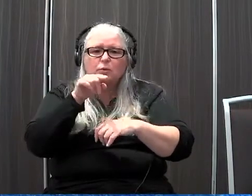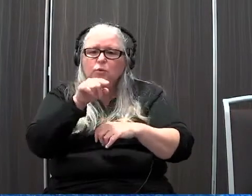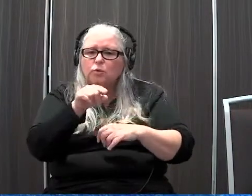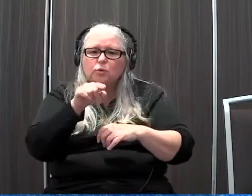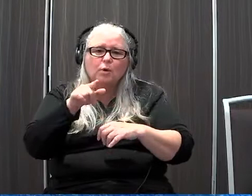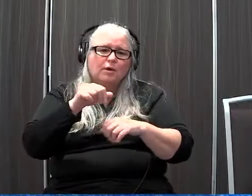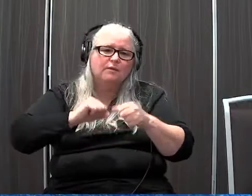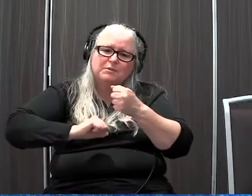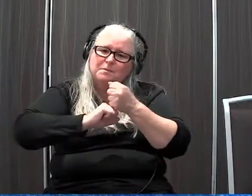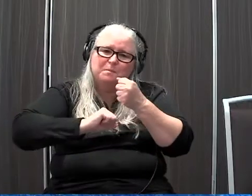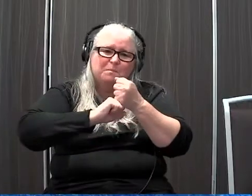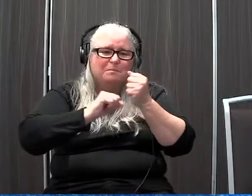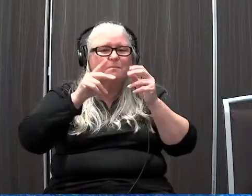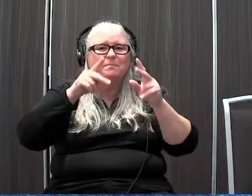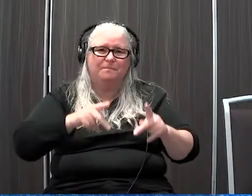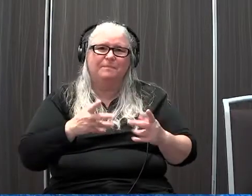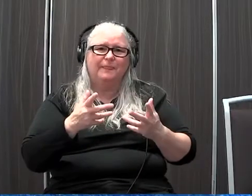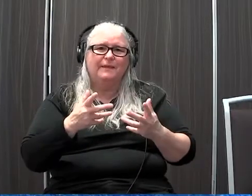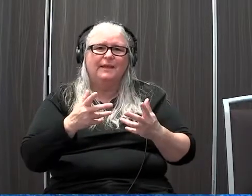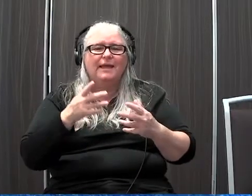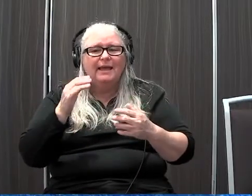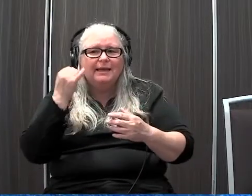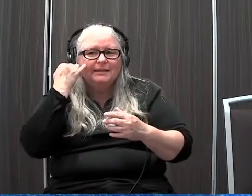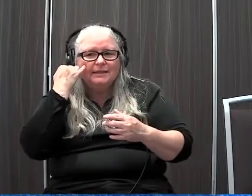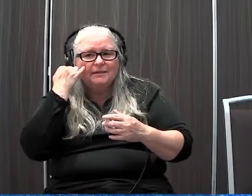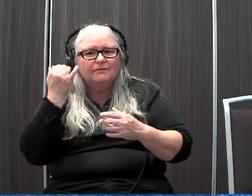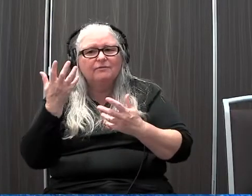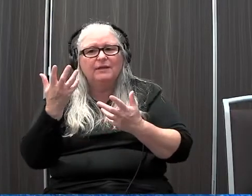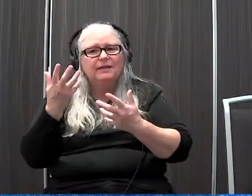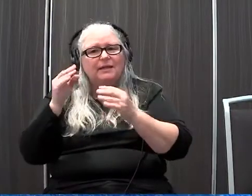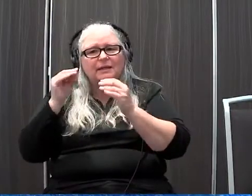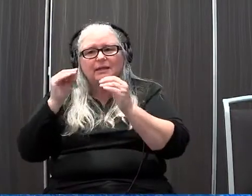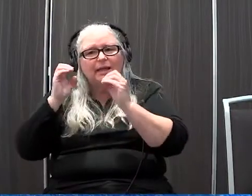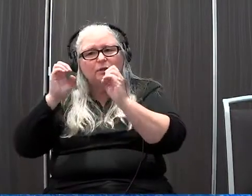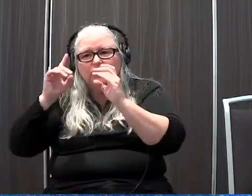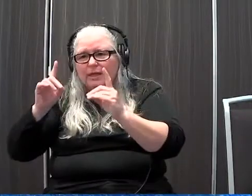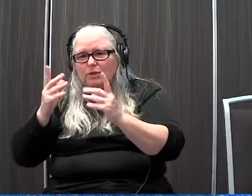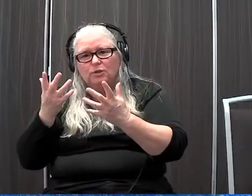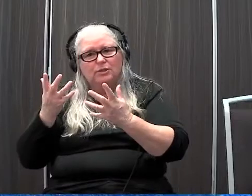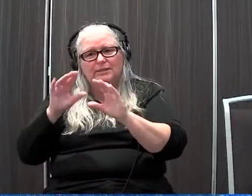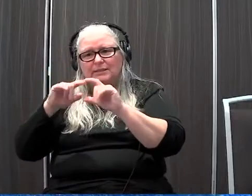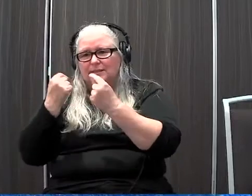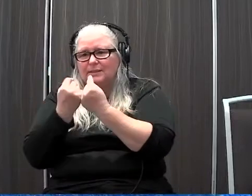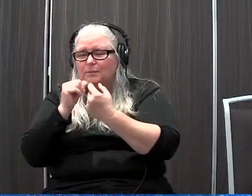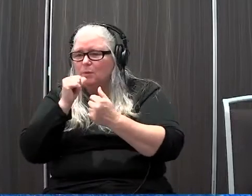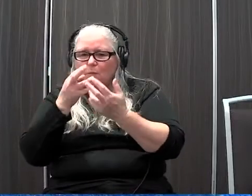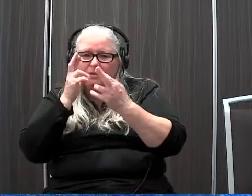member. So it's really unfortunate when educators don't respect your expertise and really defer to you as an equal team